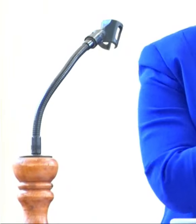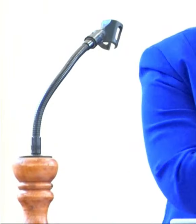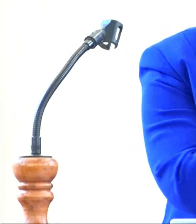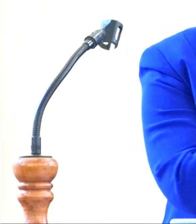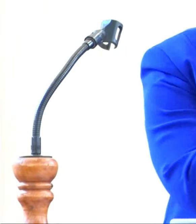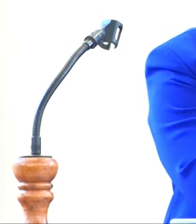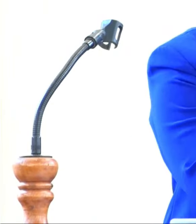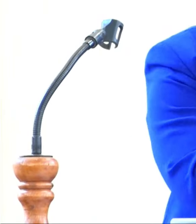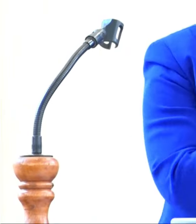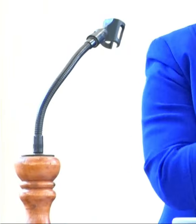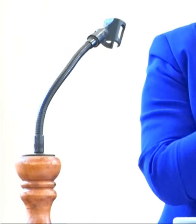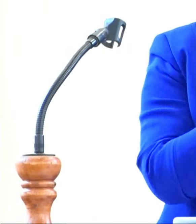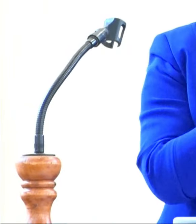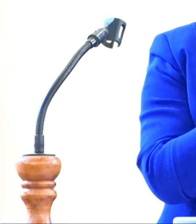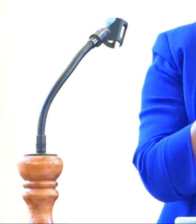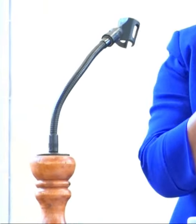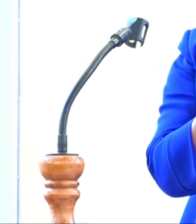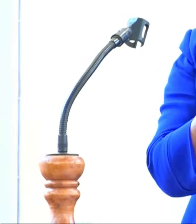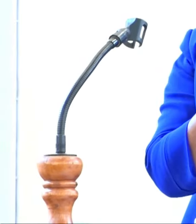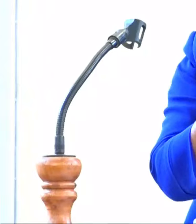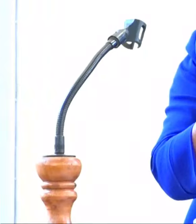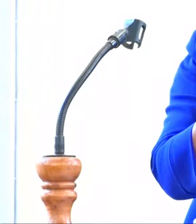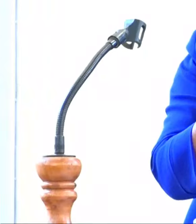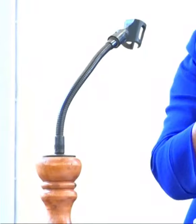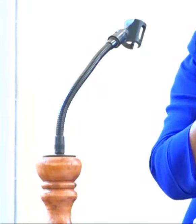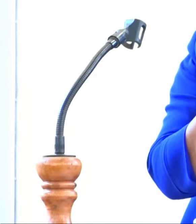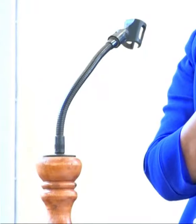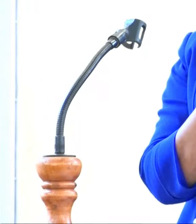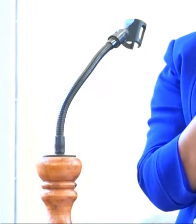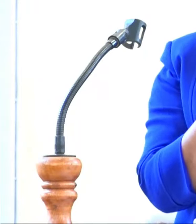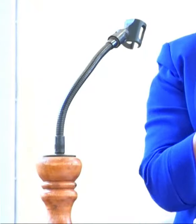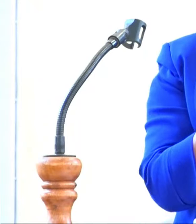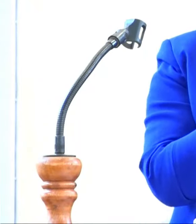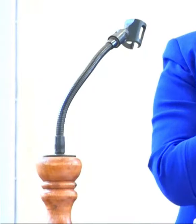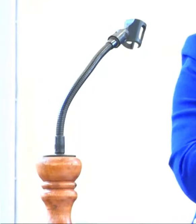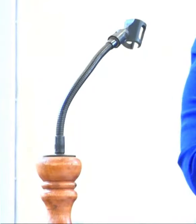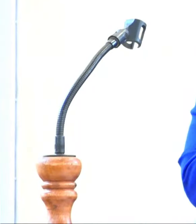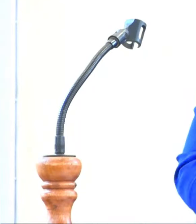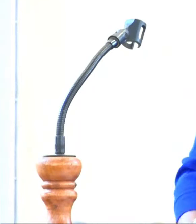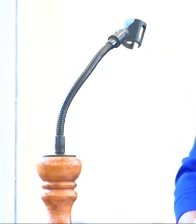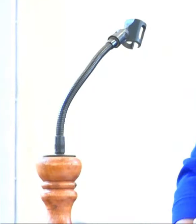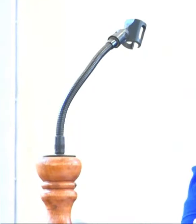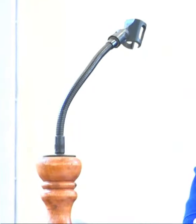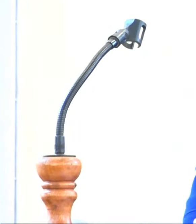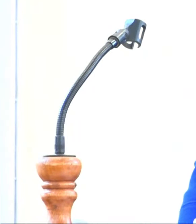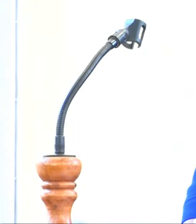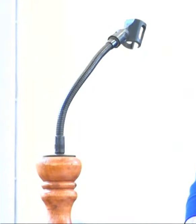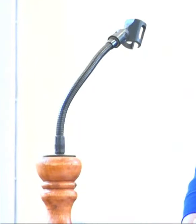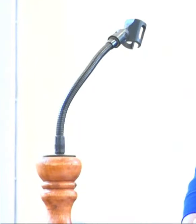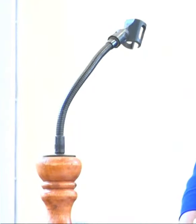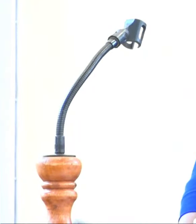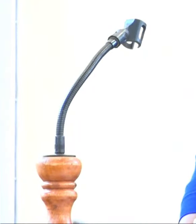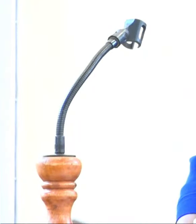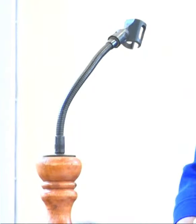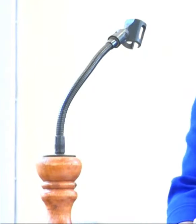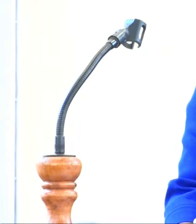can also say that I've been well. I've been okay. The Lord has been good to me, and he has been good to us